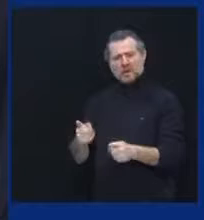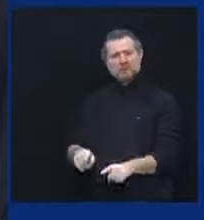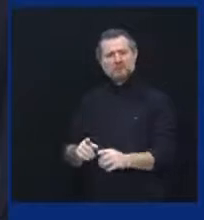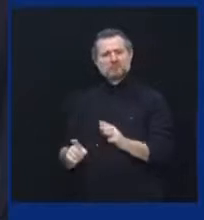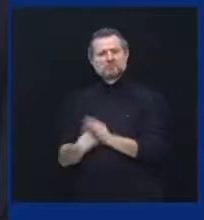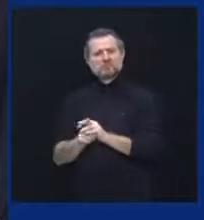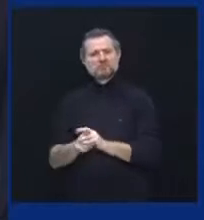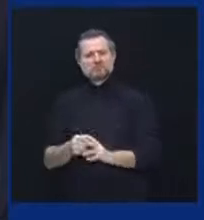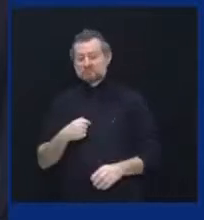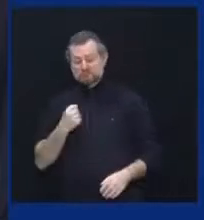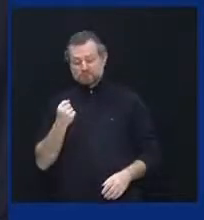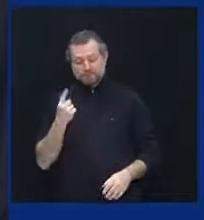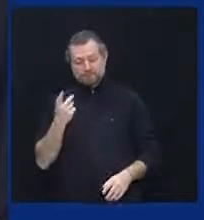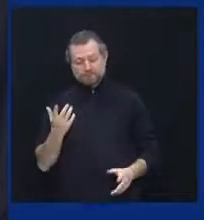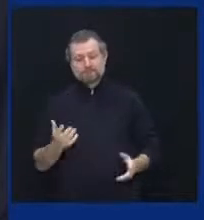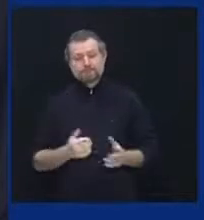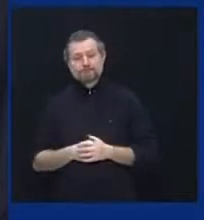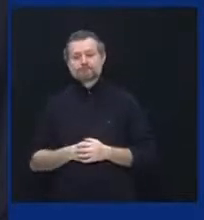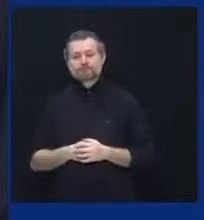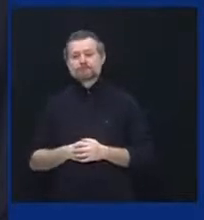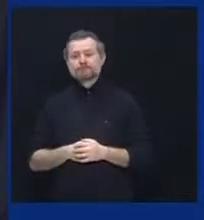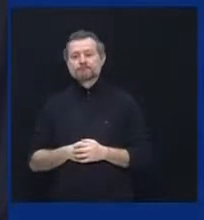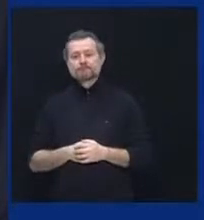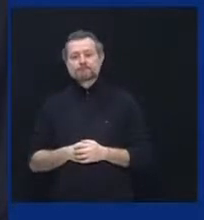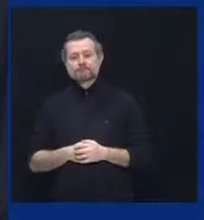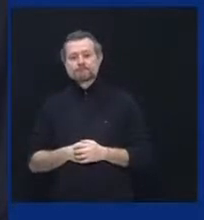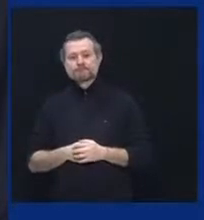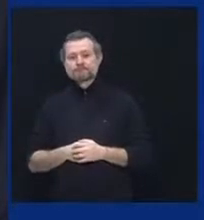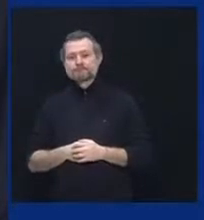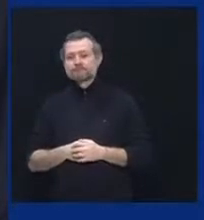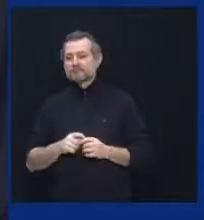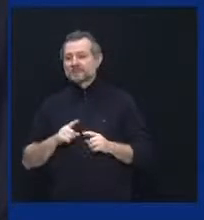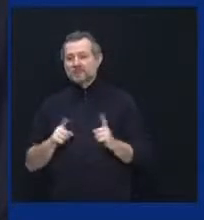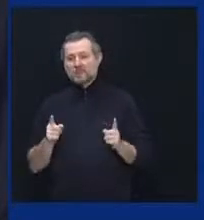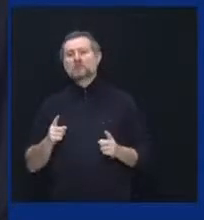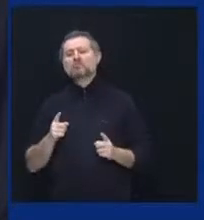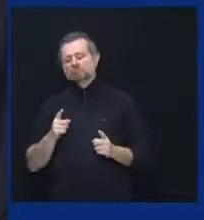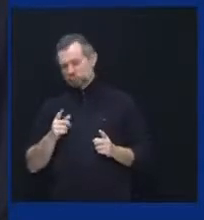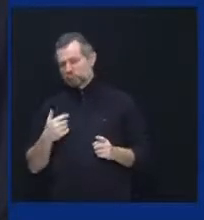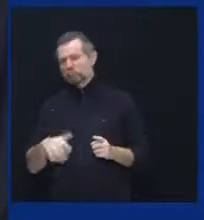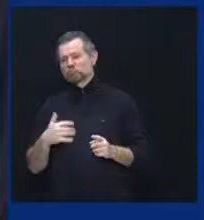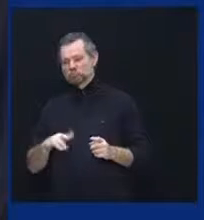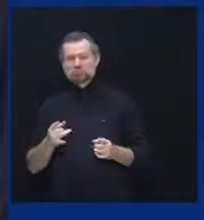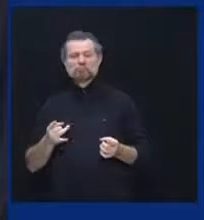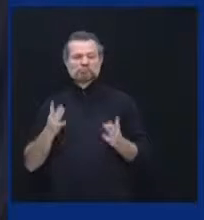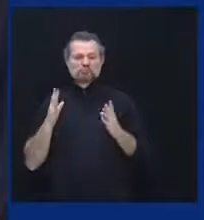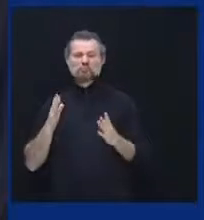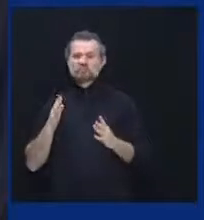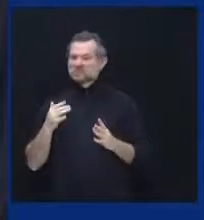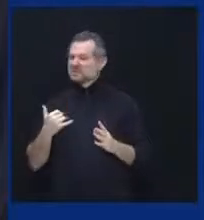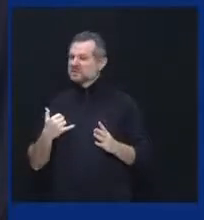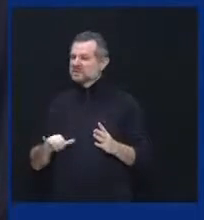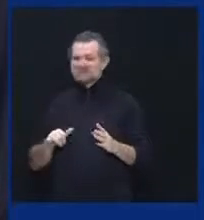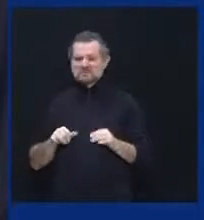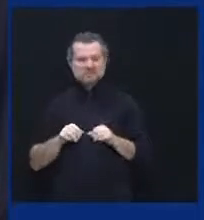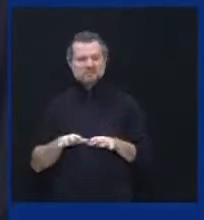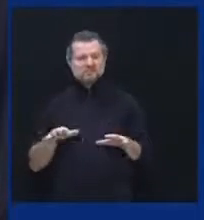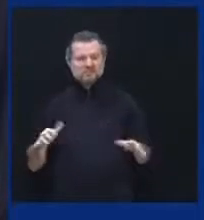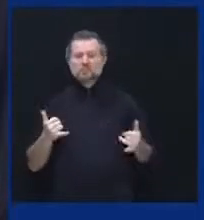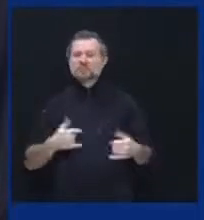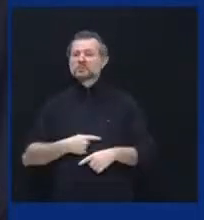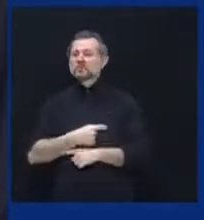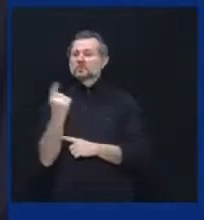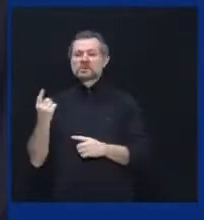know. I don't know. But it was cruel and it was terrible, and it still is.